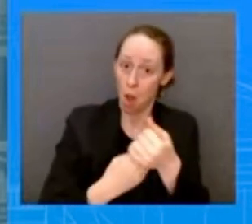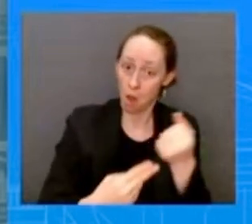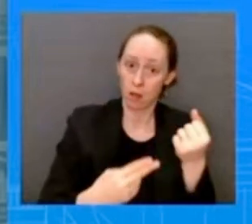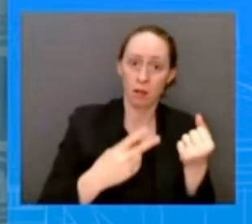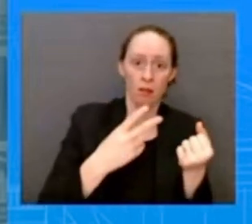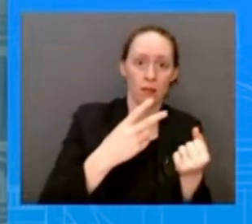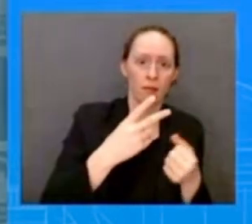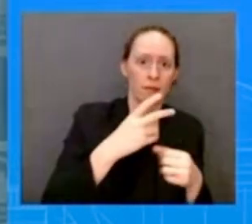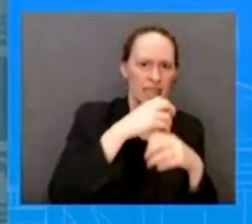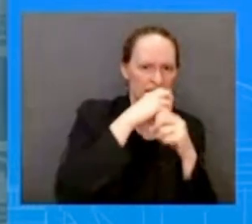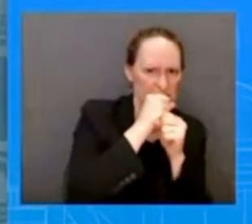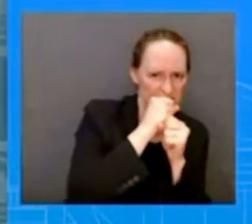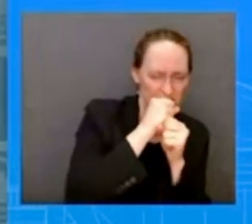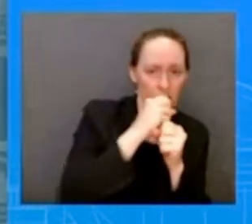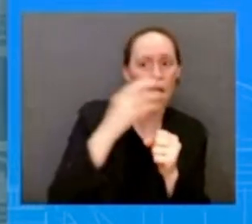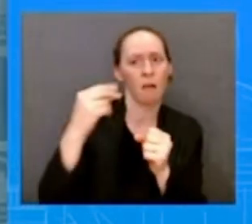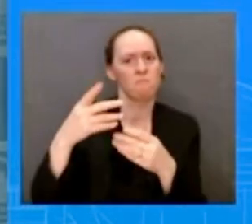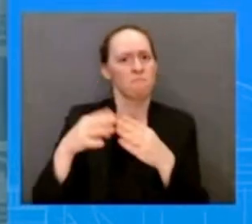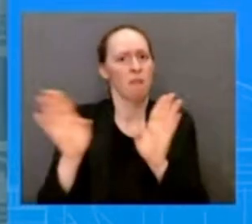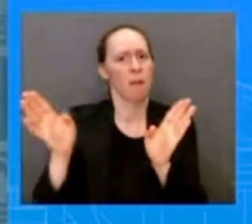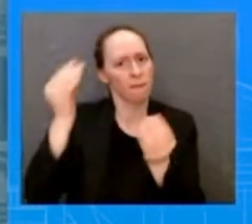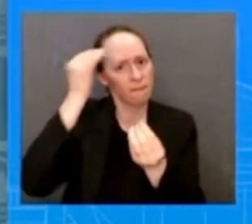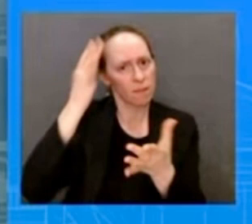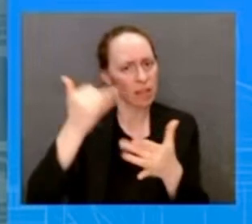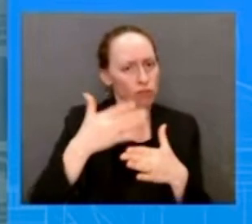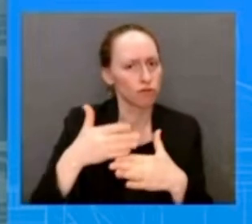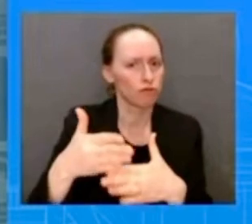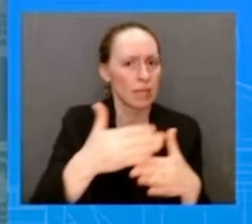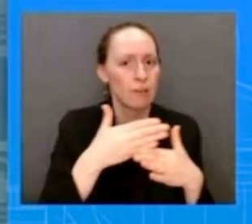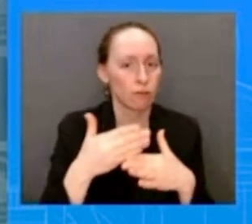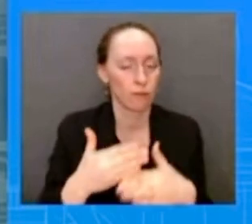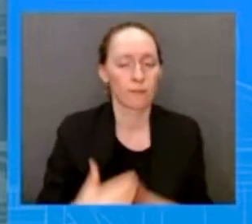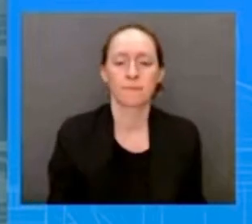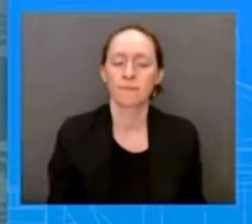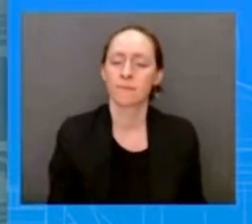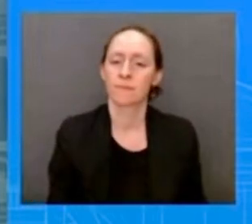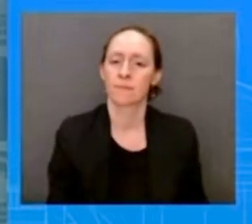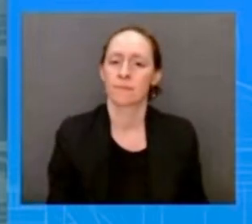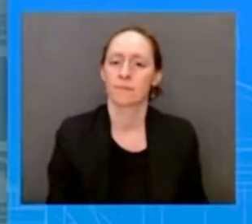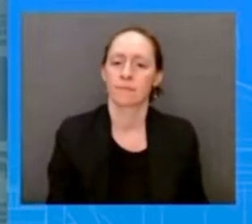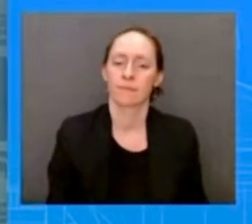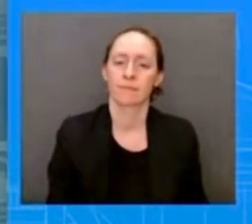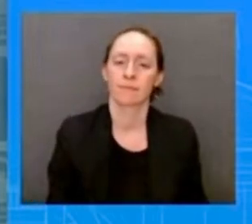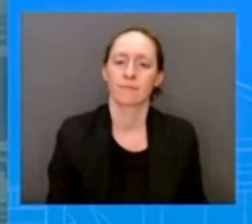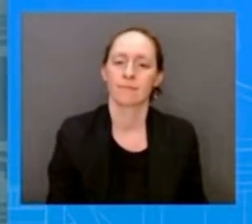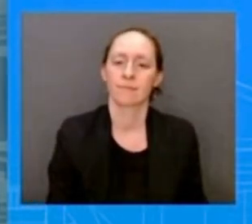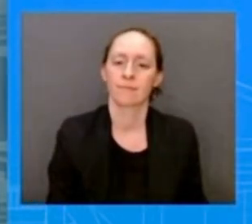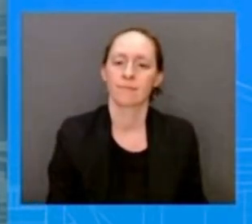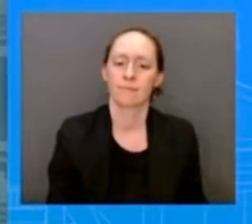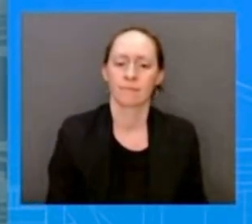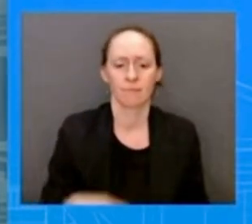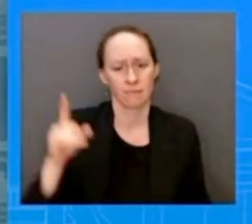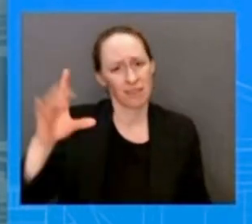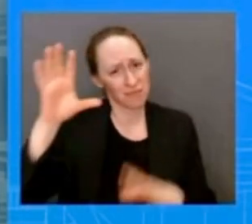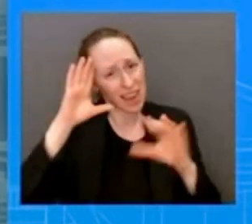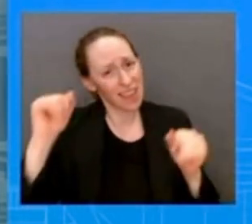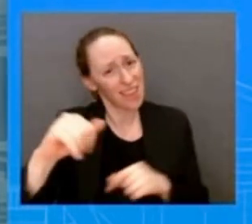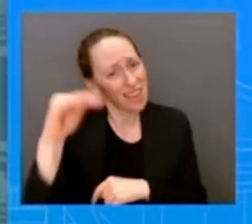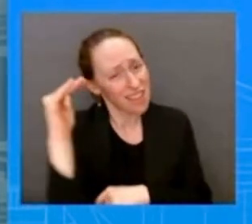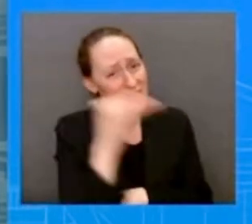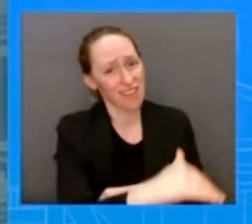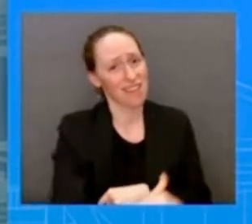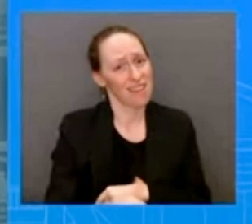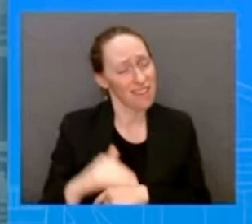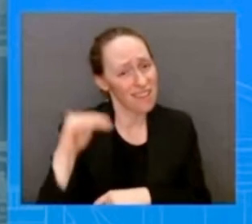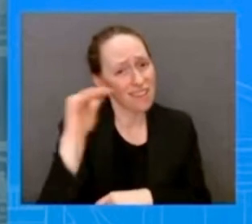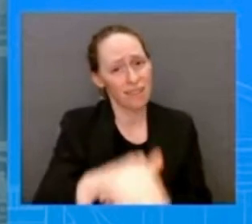COVID were, and on his tasking again to the intelligence community to keep at that work and come away from that thinking that he's not taking this seriously.